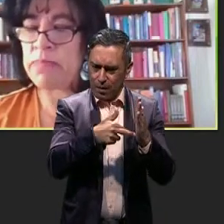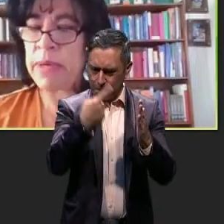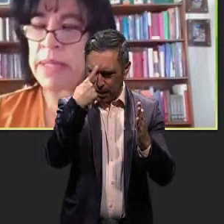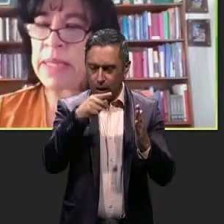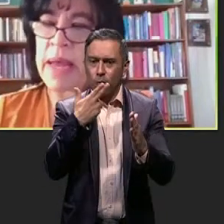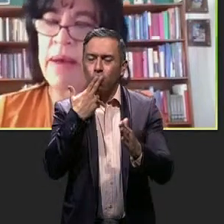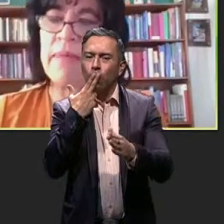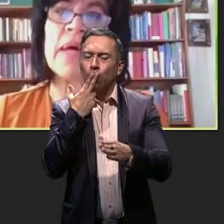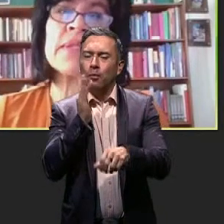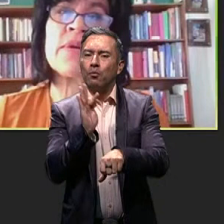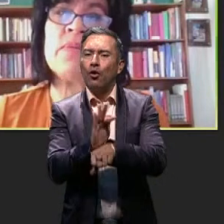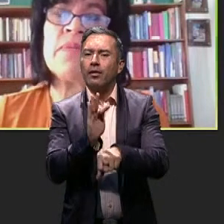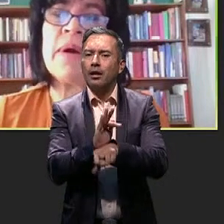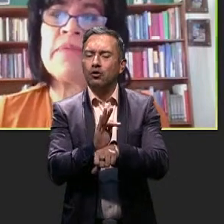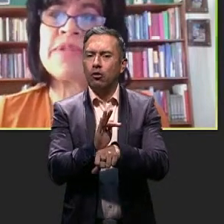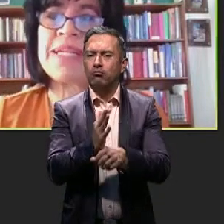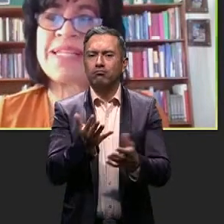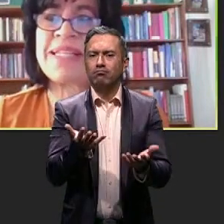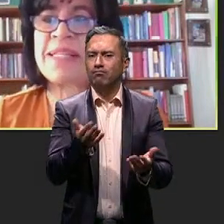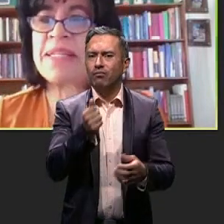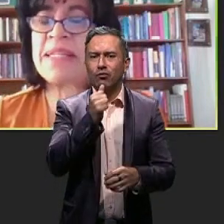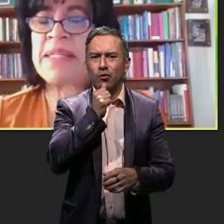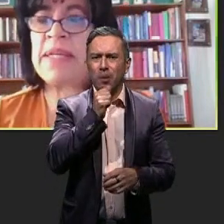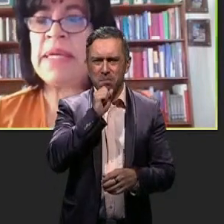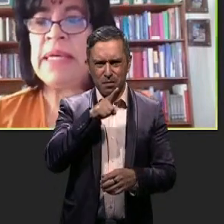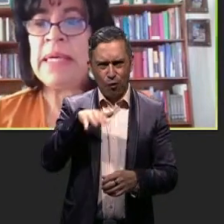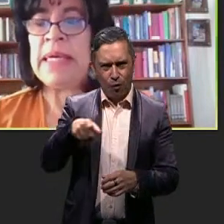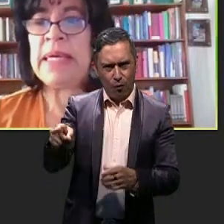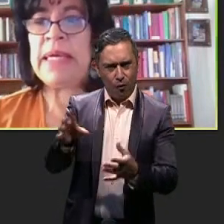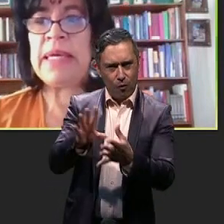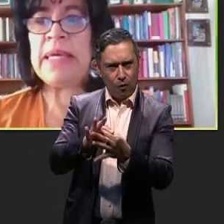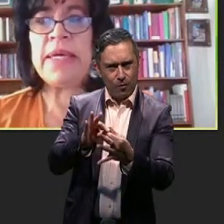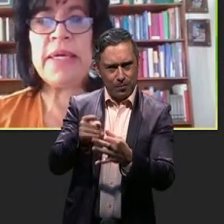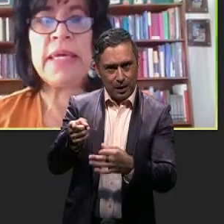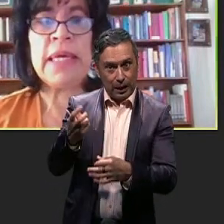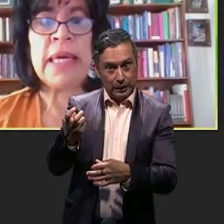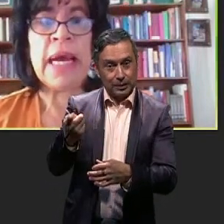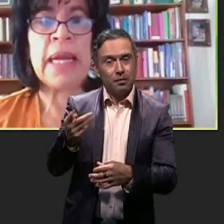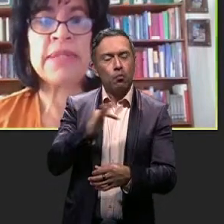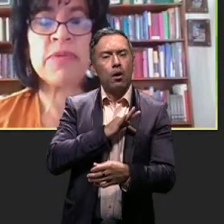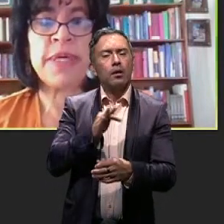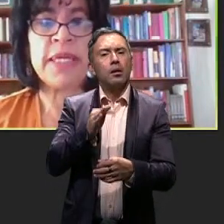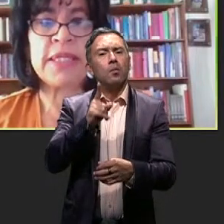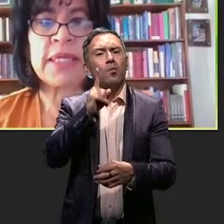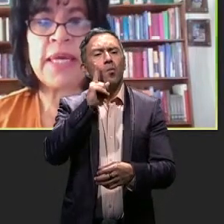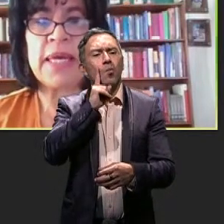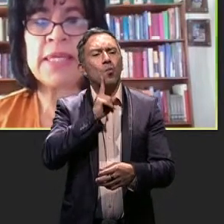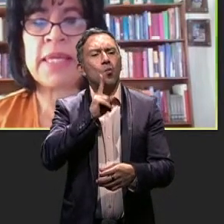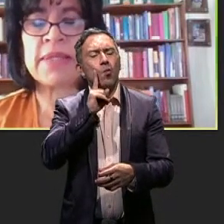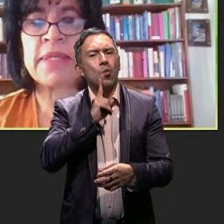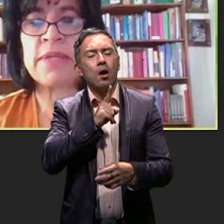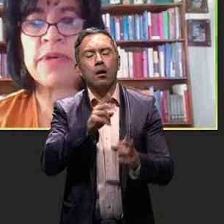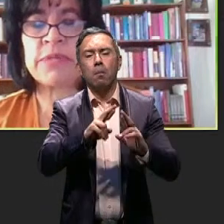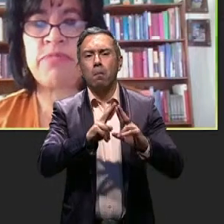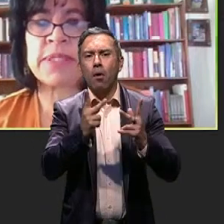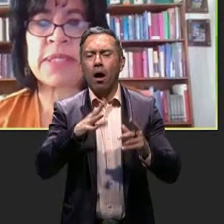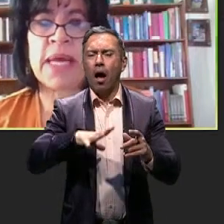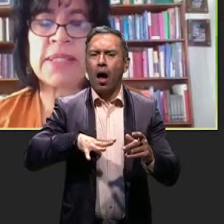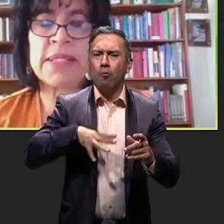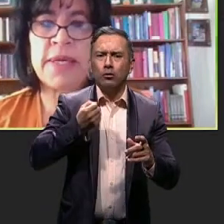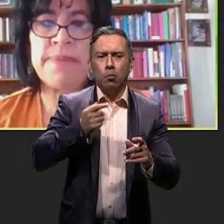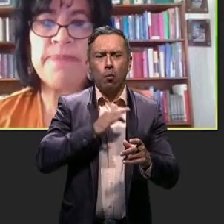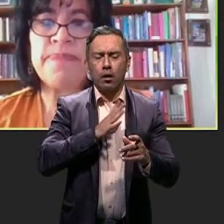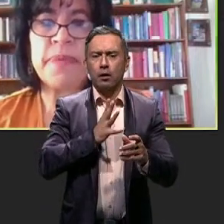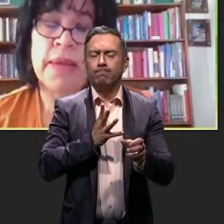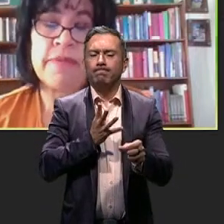mechanisms. And it's also what you were talking about regarding how are we going to amend those women that are